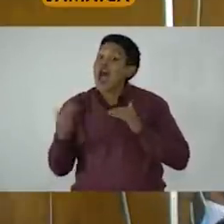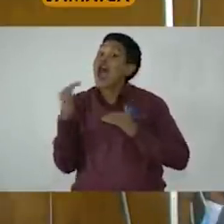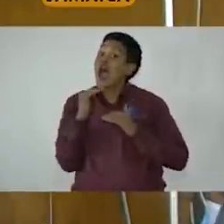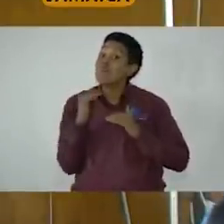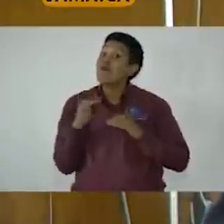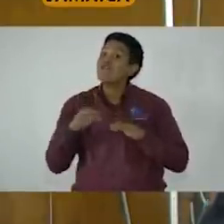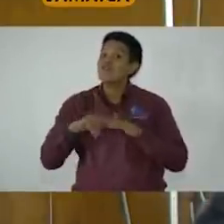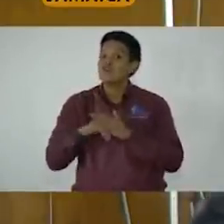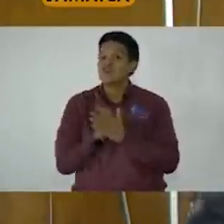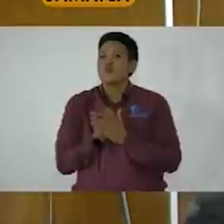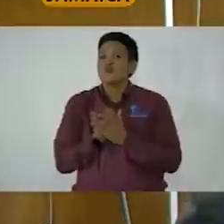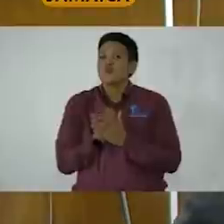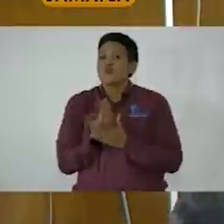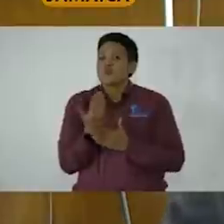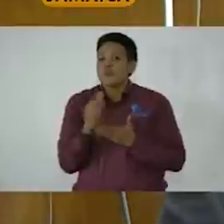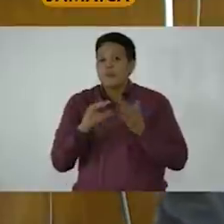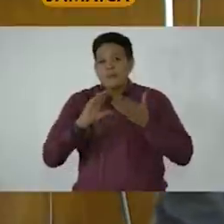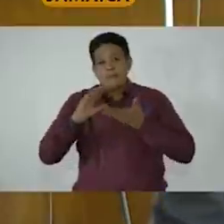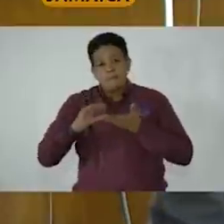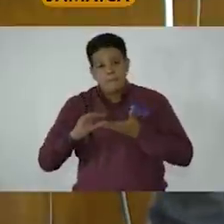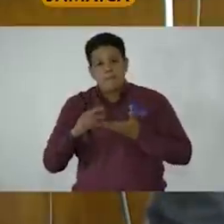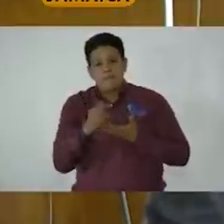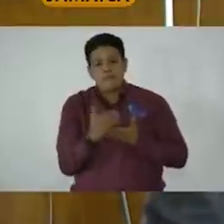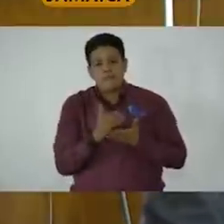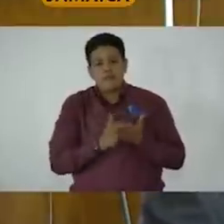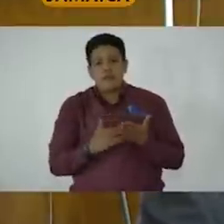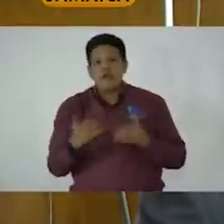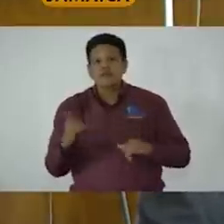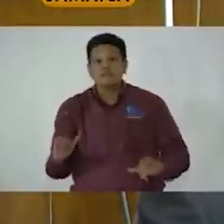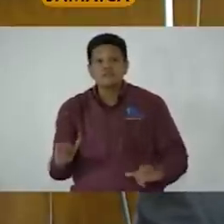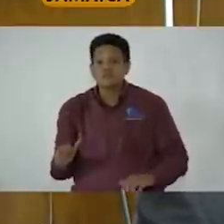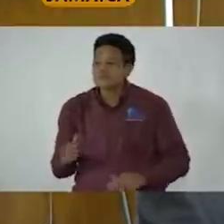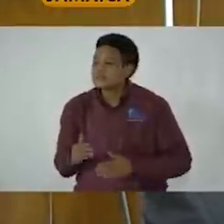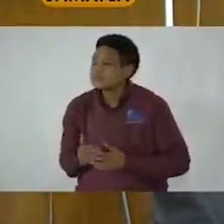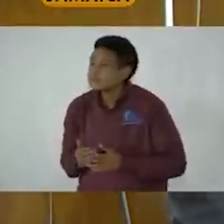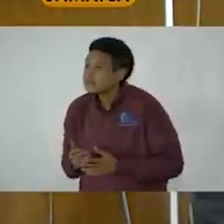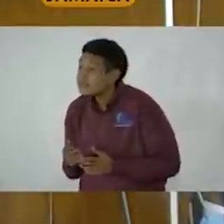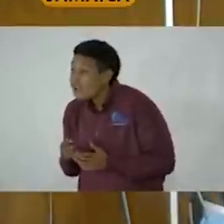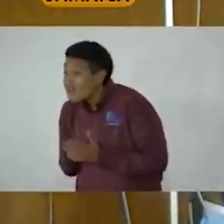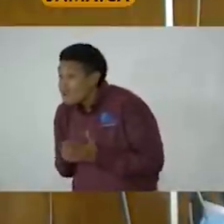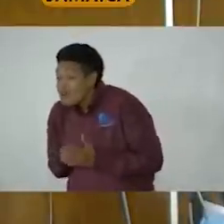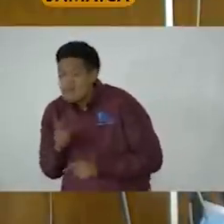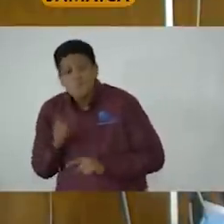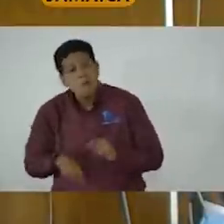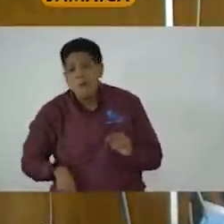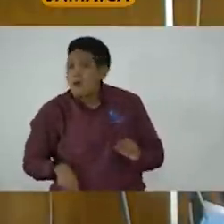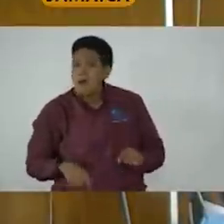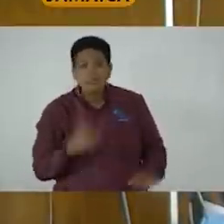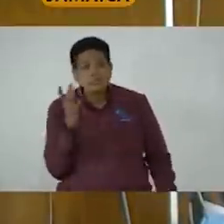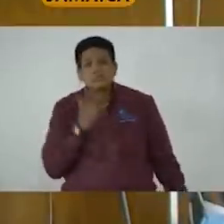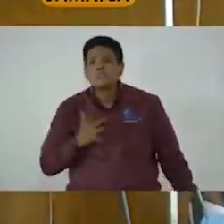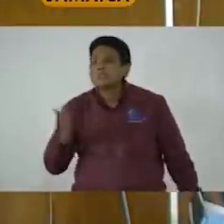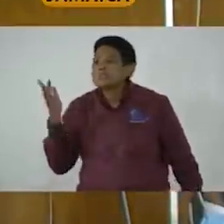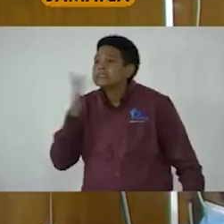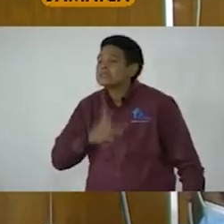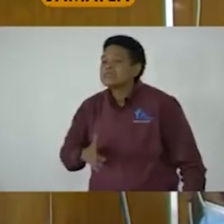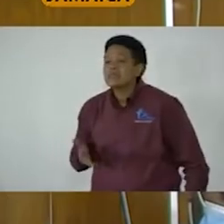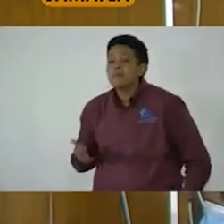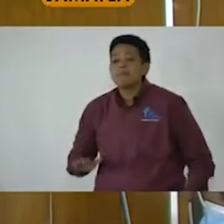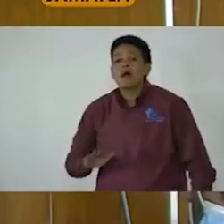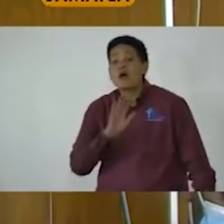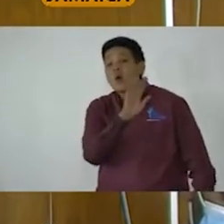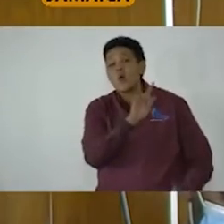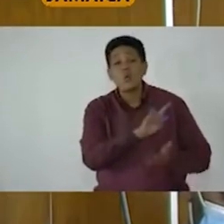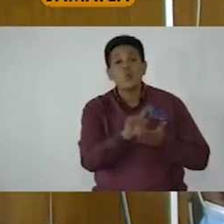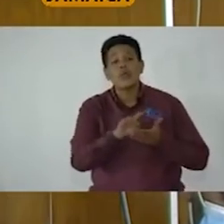new minimum wage. And she still can't make ends meet. And I want to share with you what Sharon's weekly bills